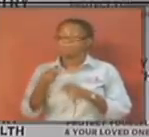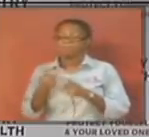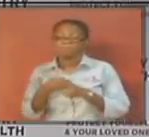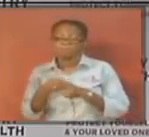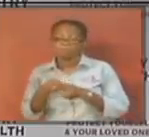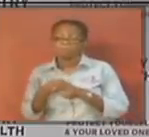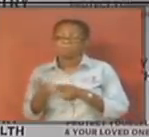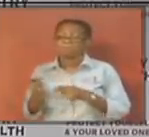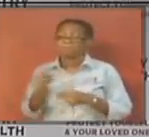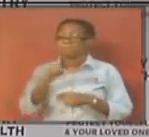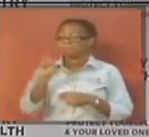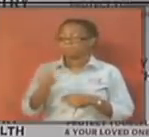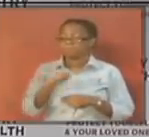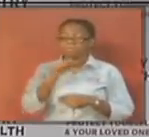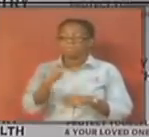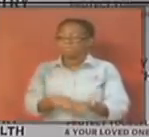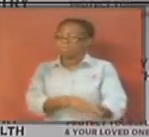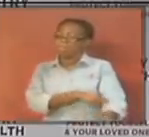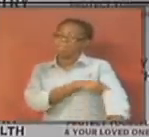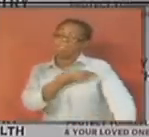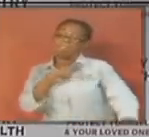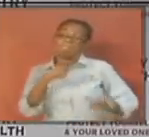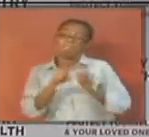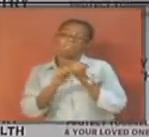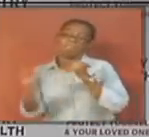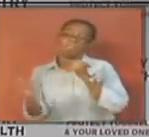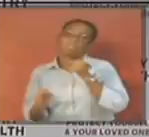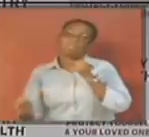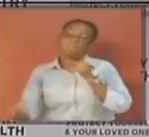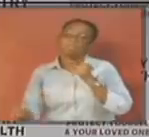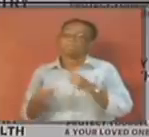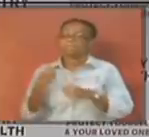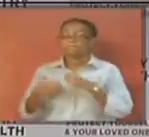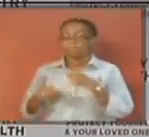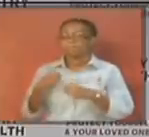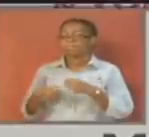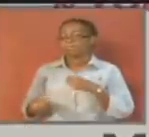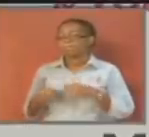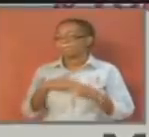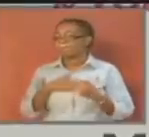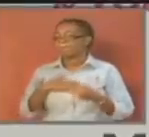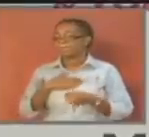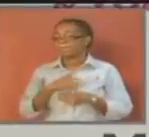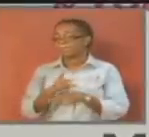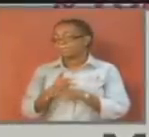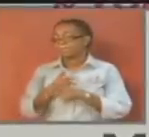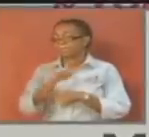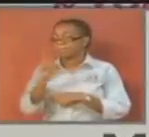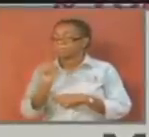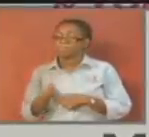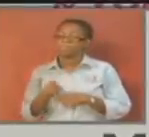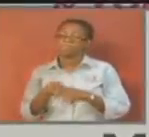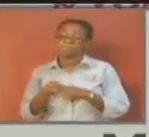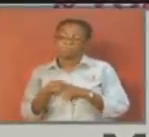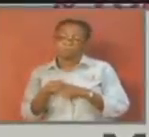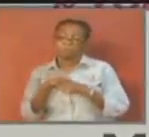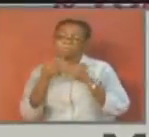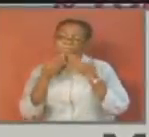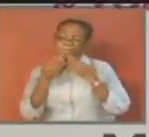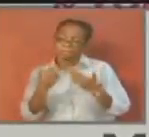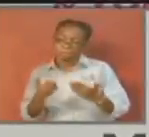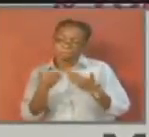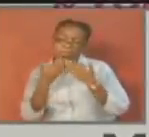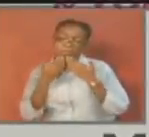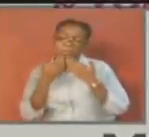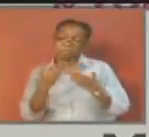ask a question as possible, okay? We go to CMO now, please. Yeah, so I don't know. I'll try and start with this